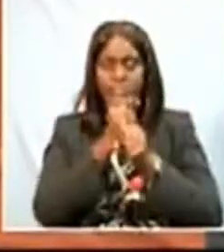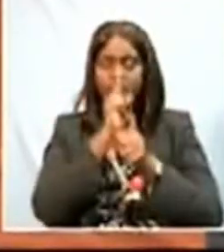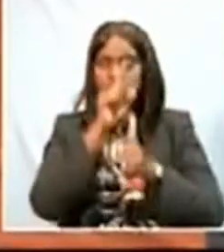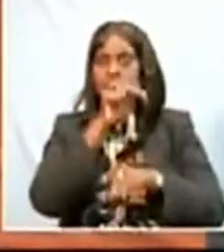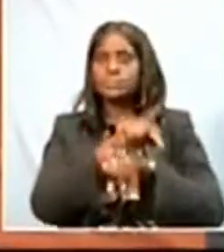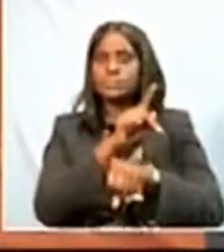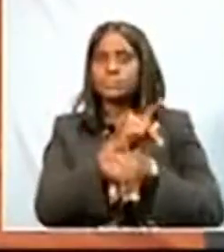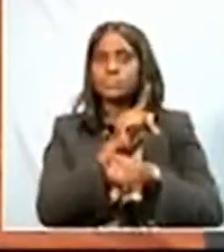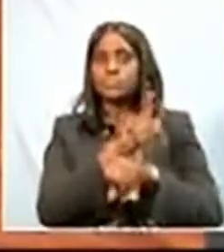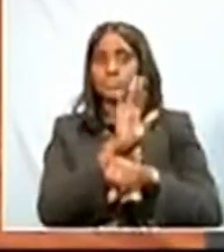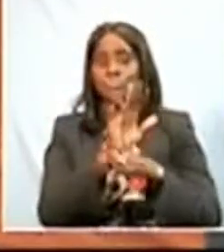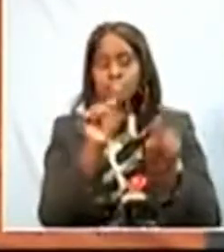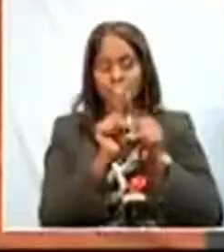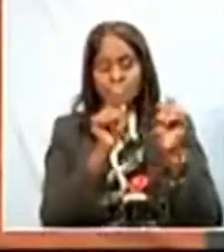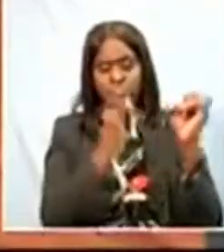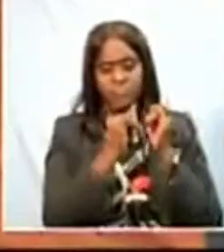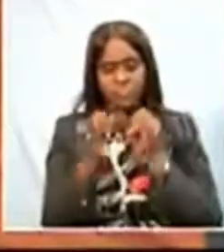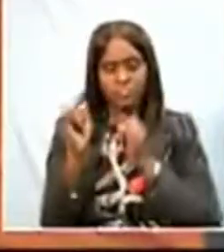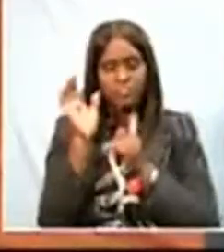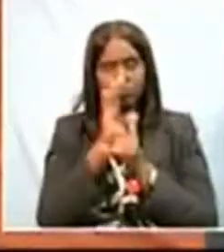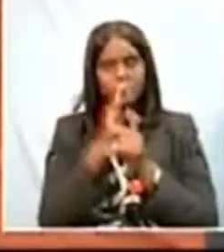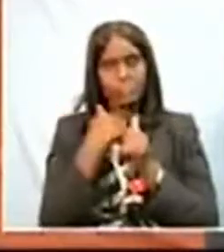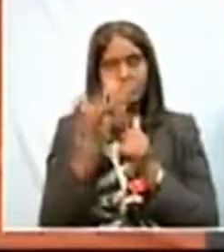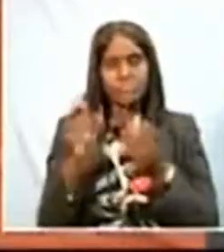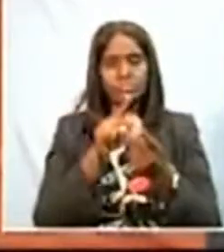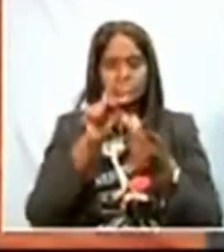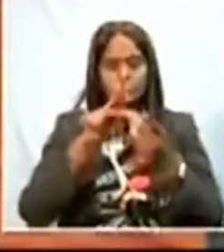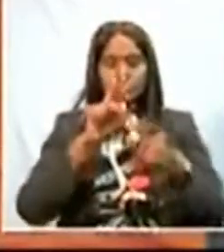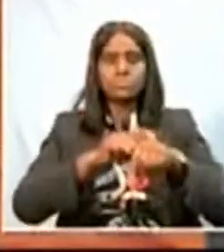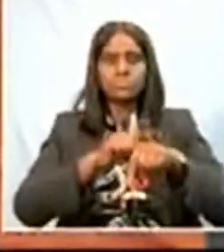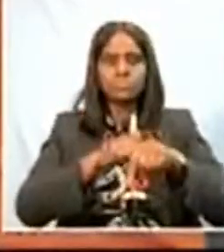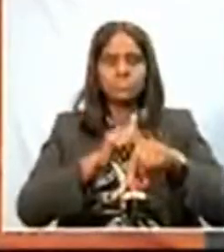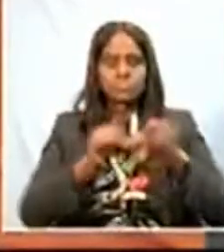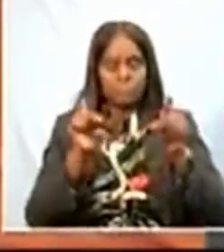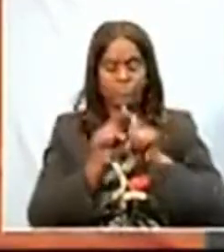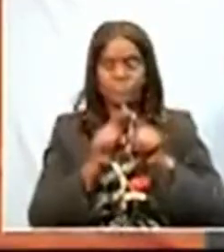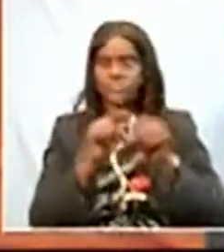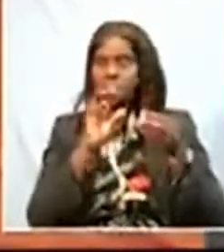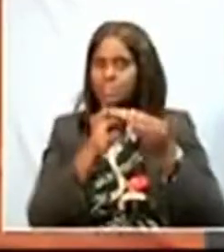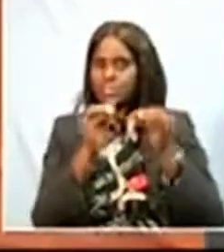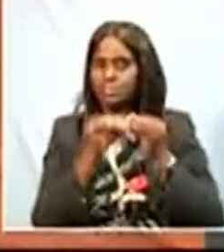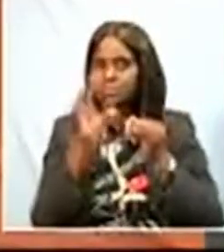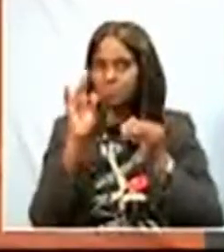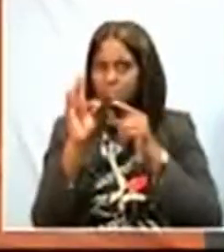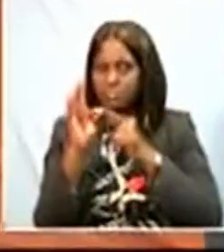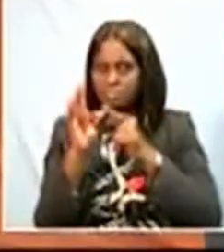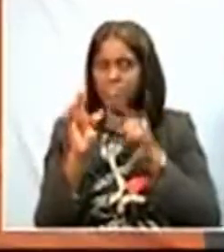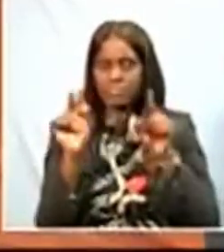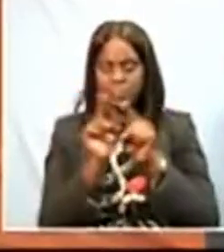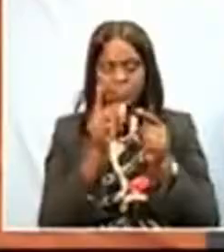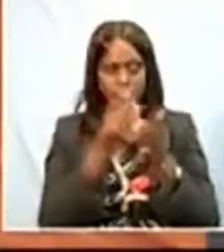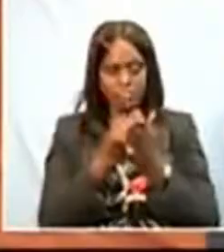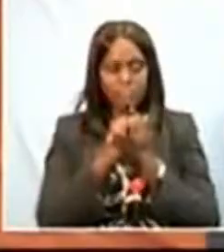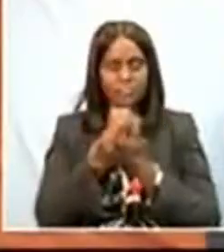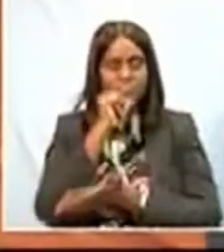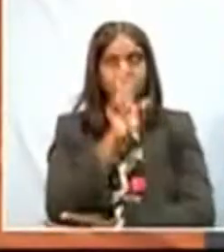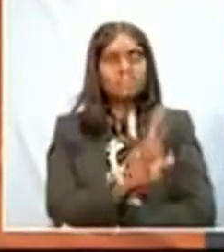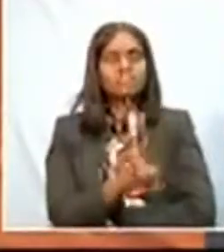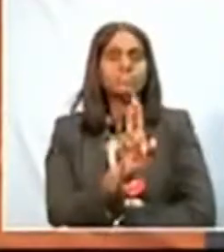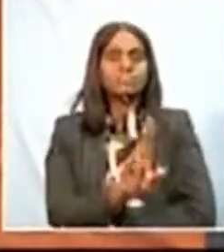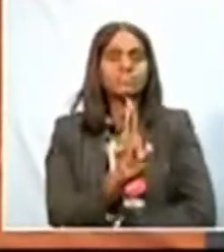projects are implemented on time. Query 7, unspent